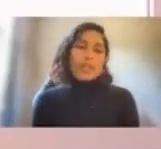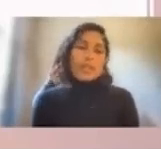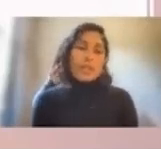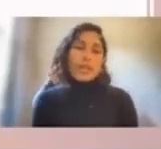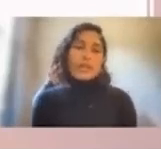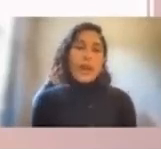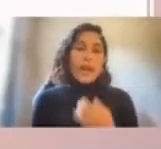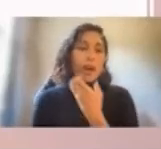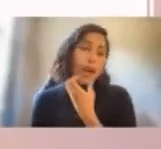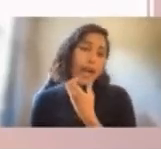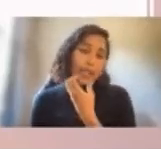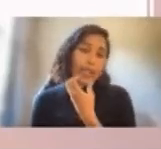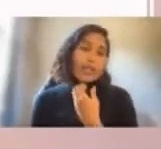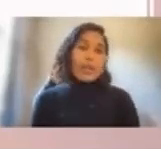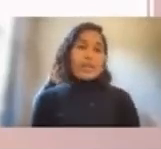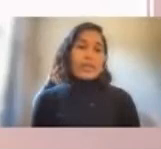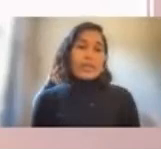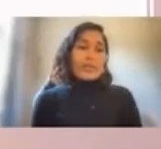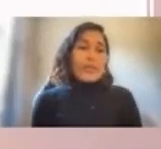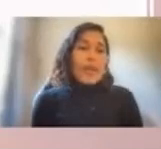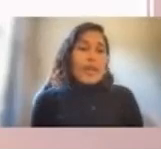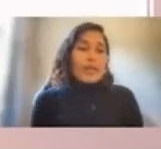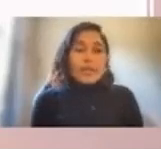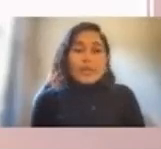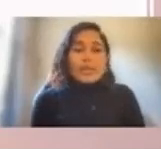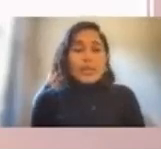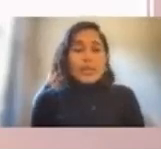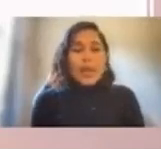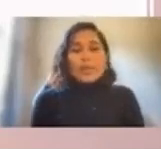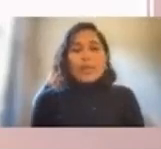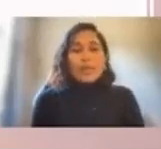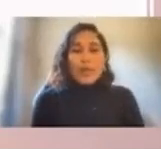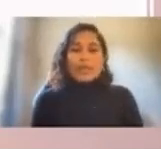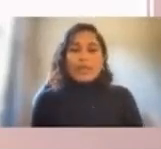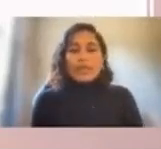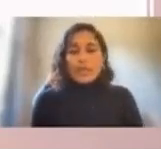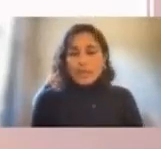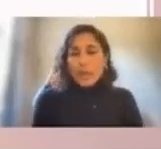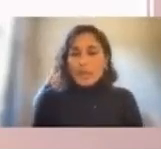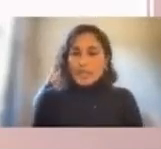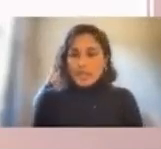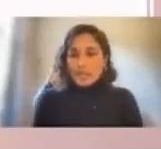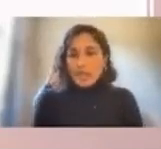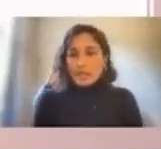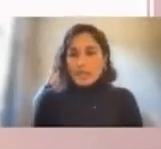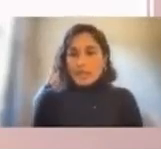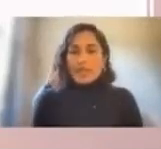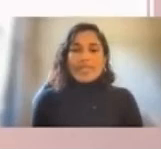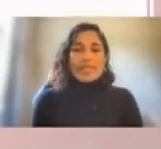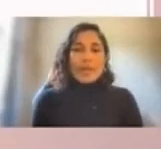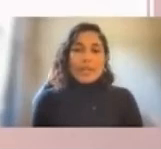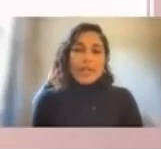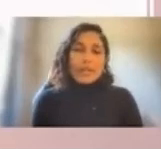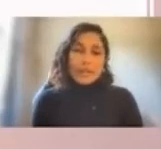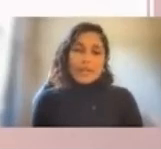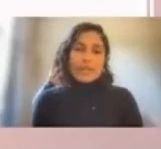despite the challenges created by aging and drug use. Future research would benefit from focusing on the strengths of older injecting drug users to